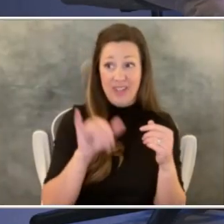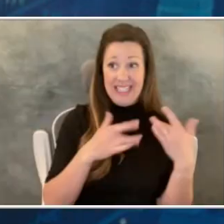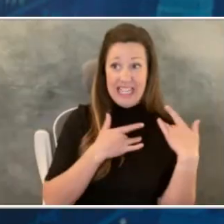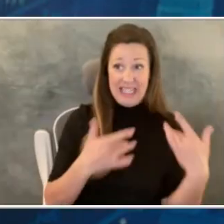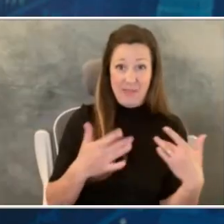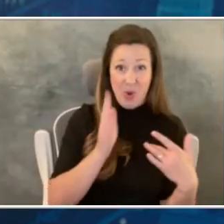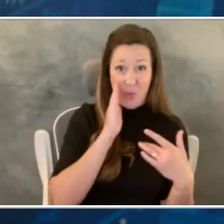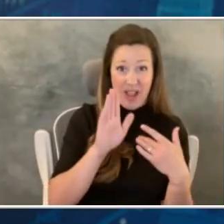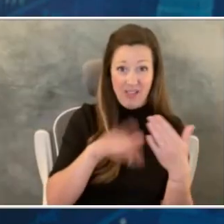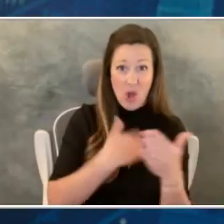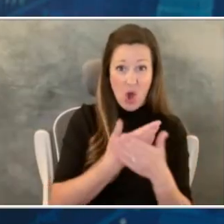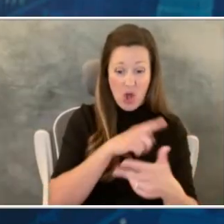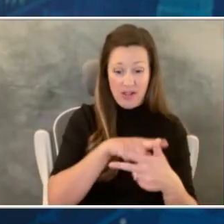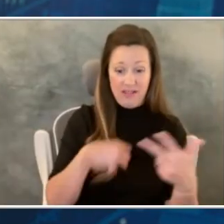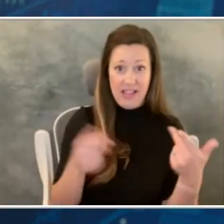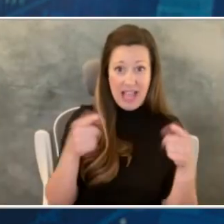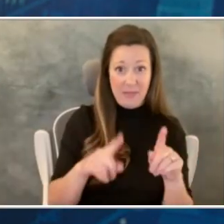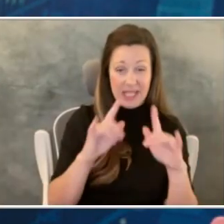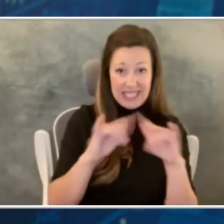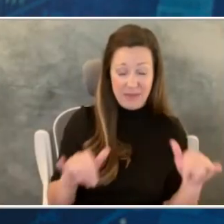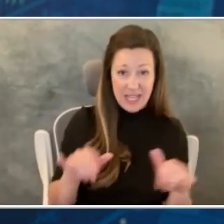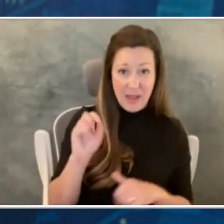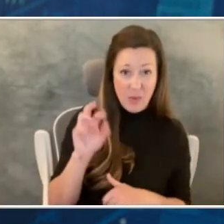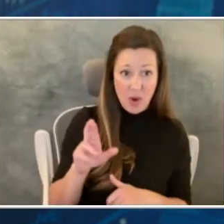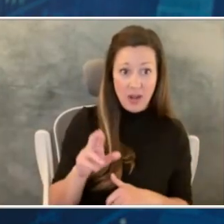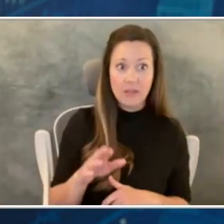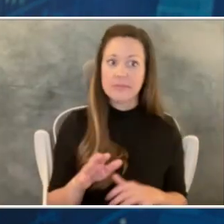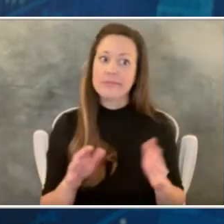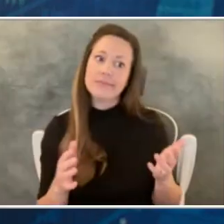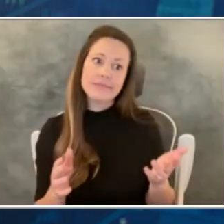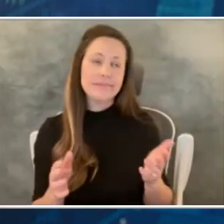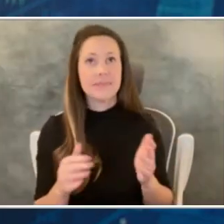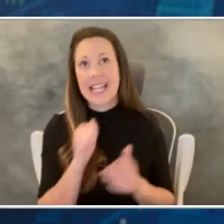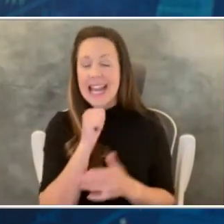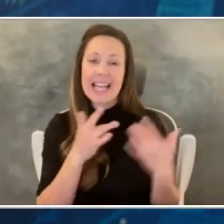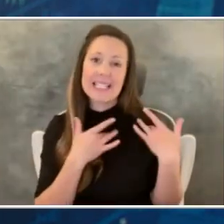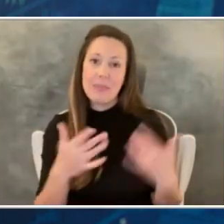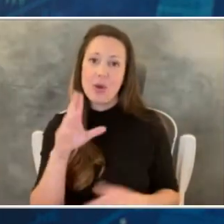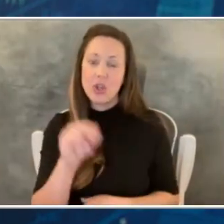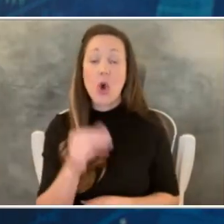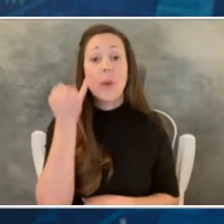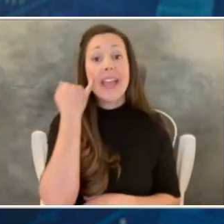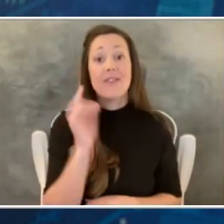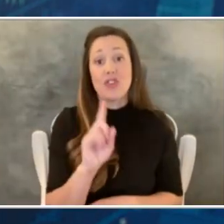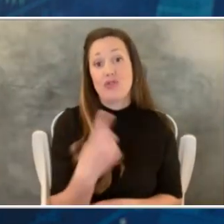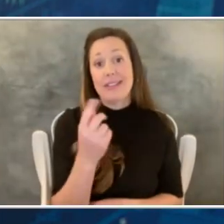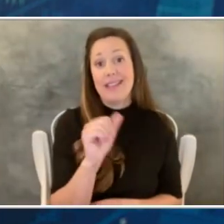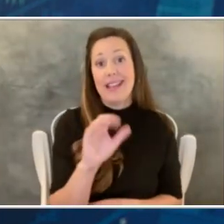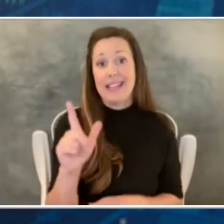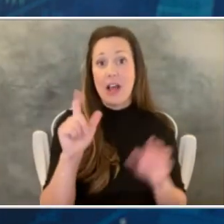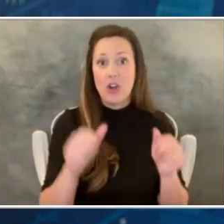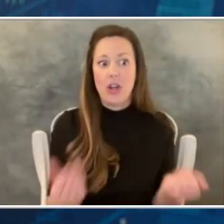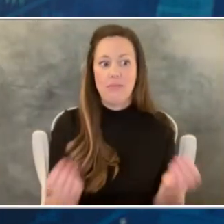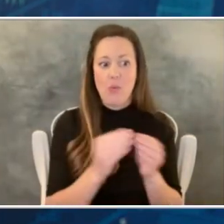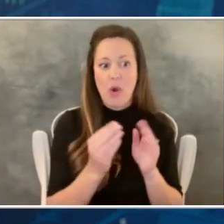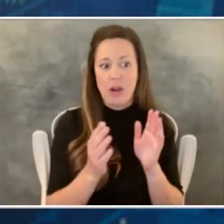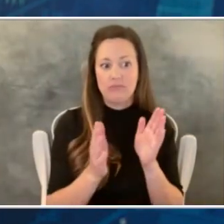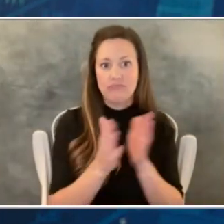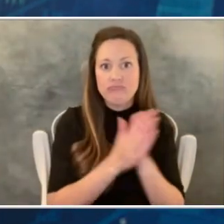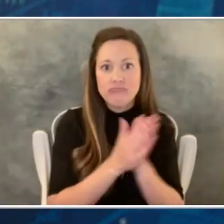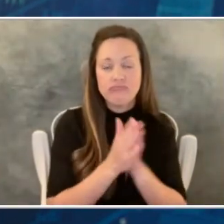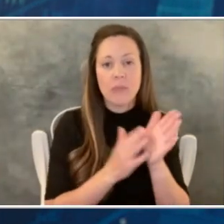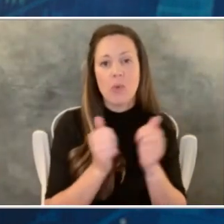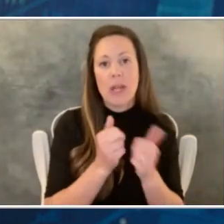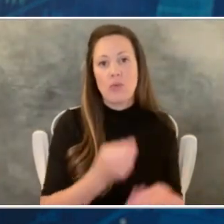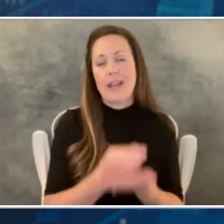typical. We would love it if it was just the ACL, because we could have been more aggressive early on in his rehab. But sometimes, particularly as